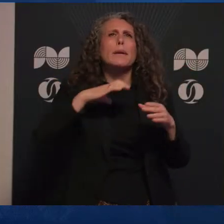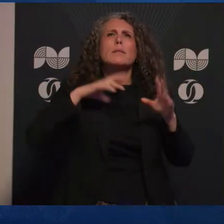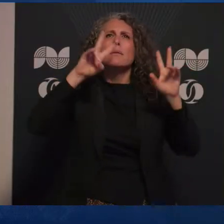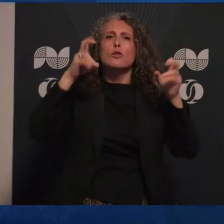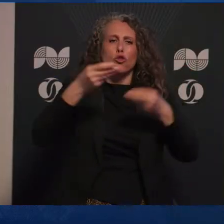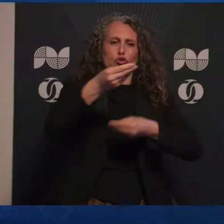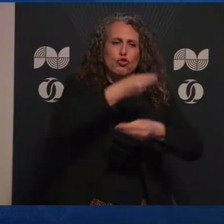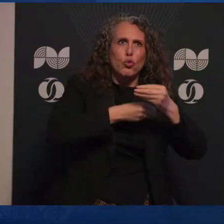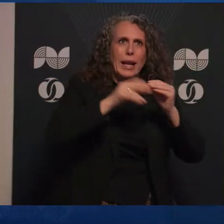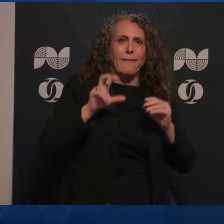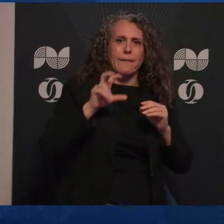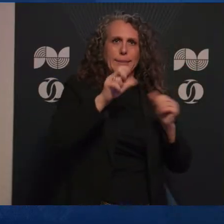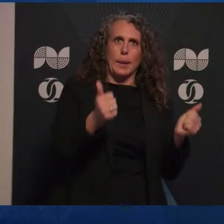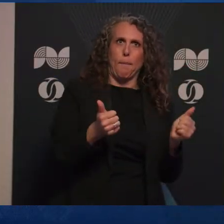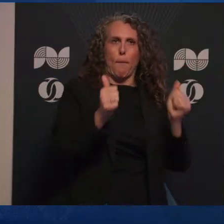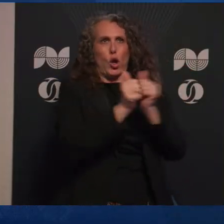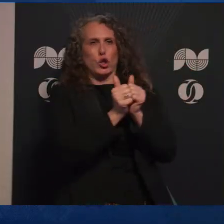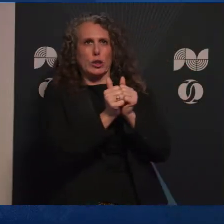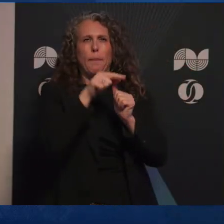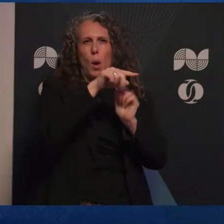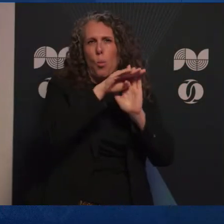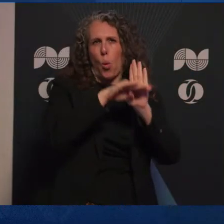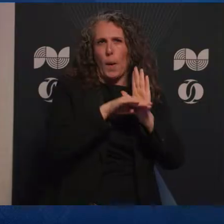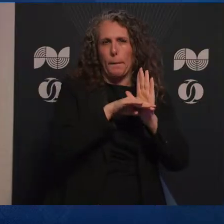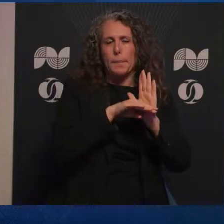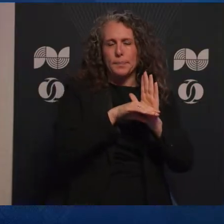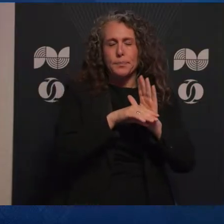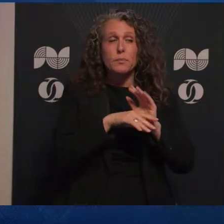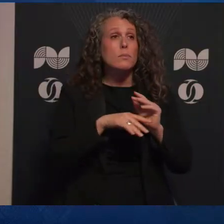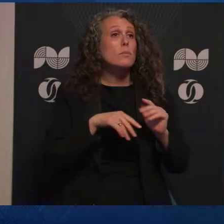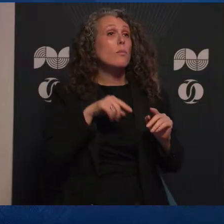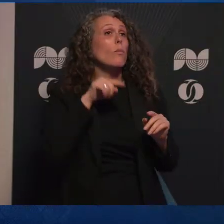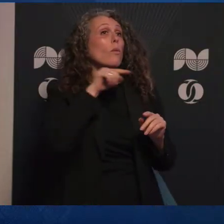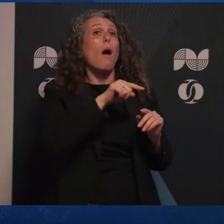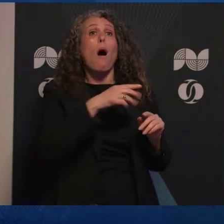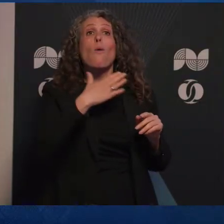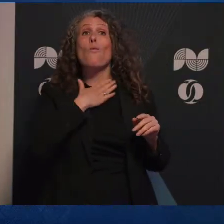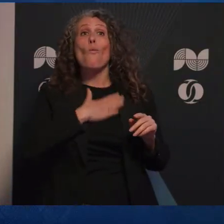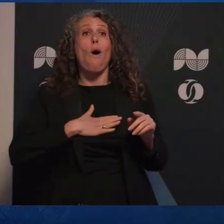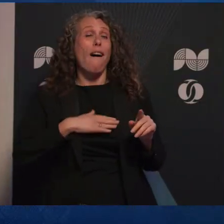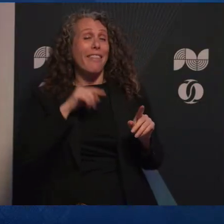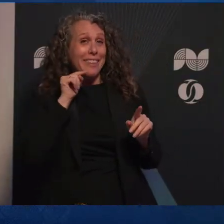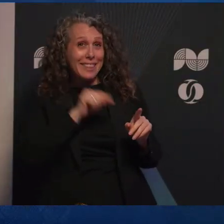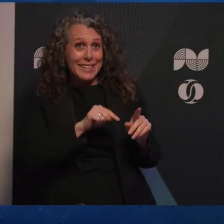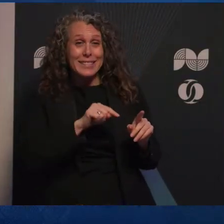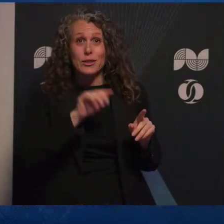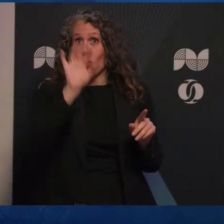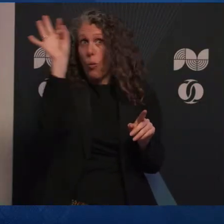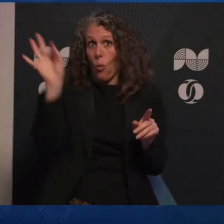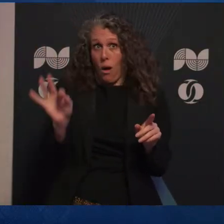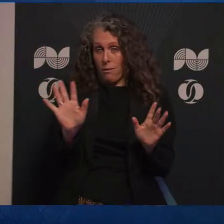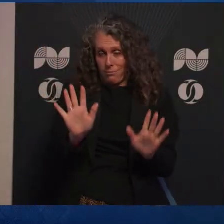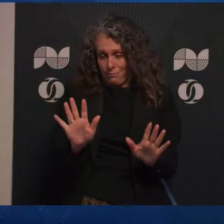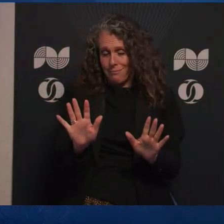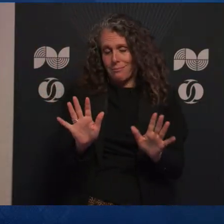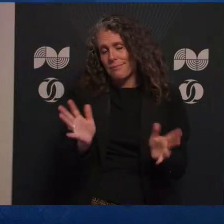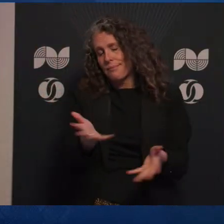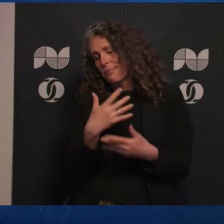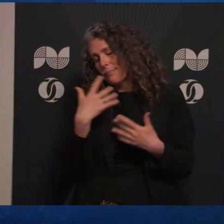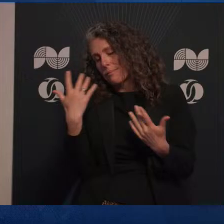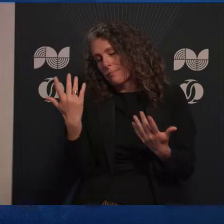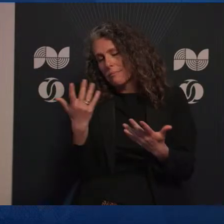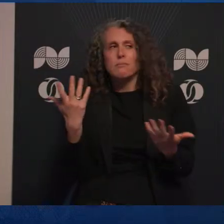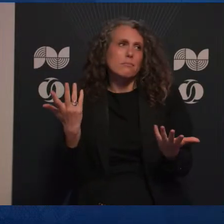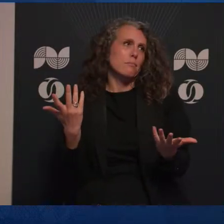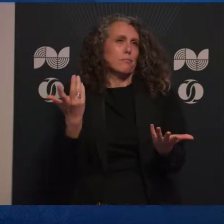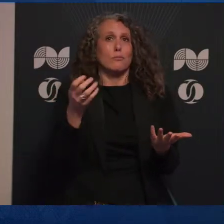Investment Partnerships, and the motivation for that was very much this idea that Europe